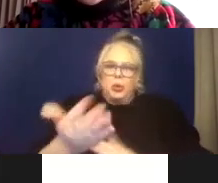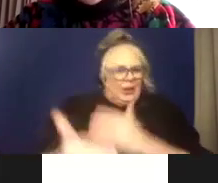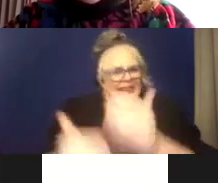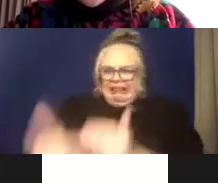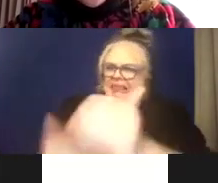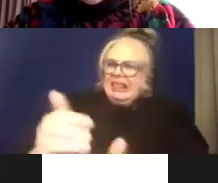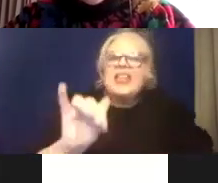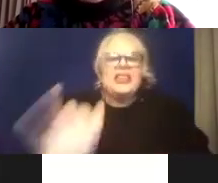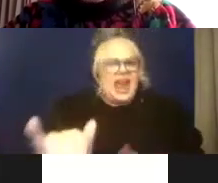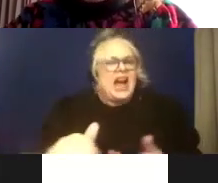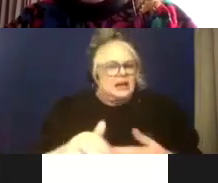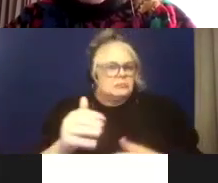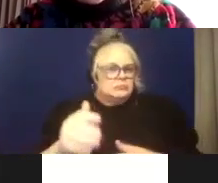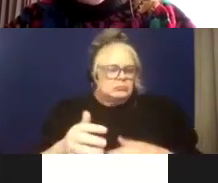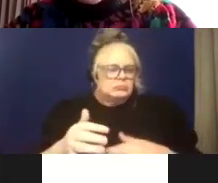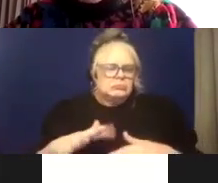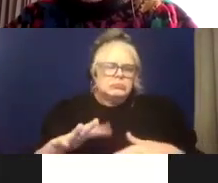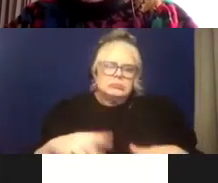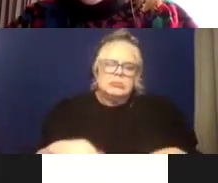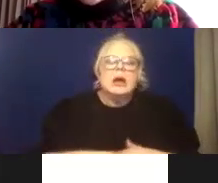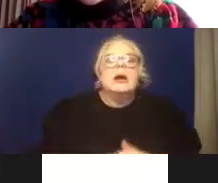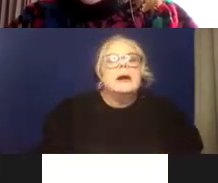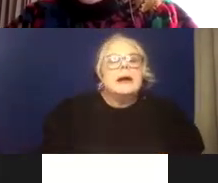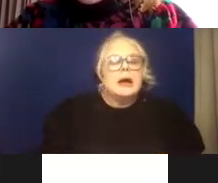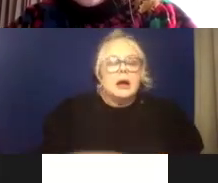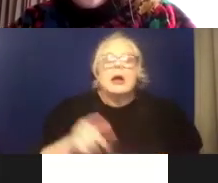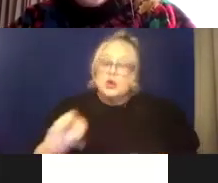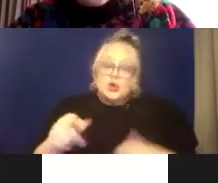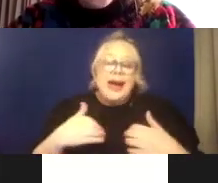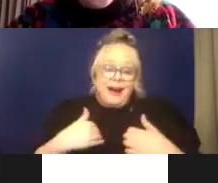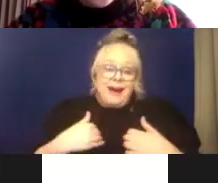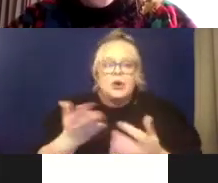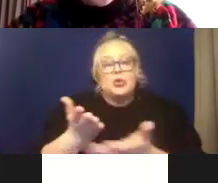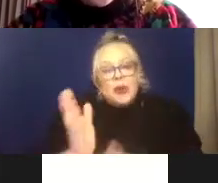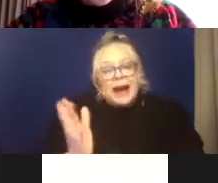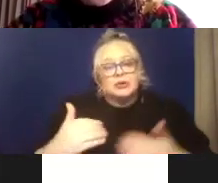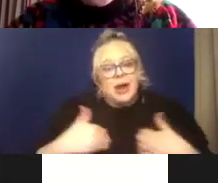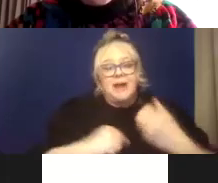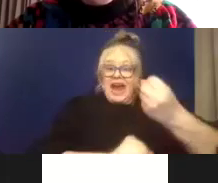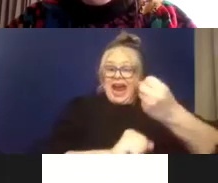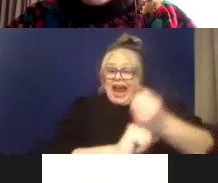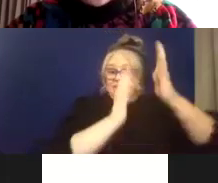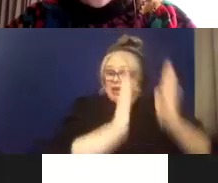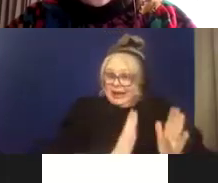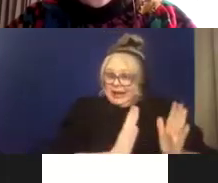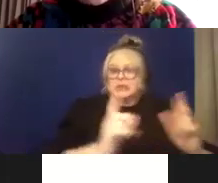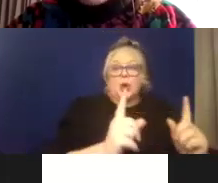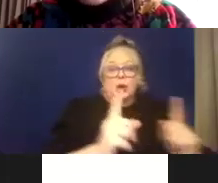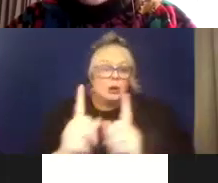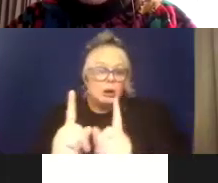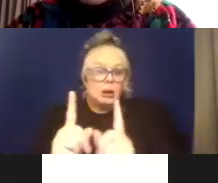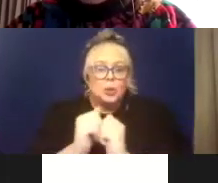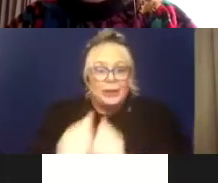want to report, know that you have the option to have an advocate present with you, and you can always reach out to one of the service providers linked at the bottom of that